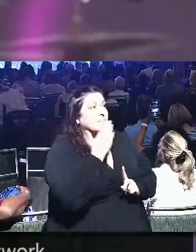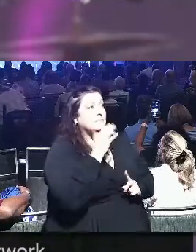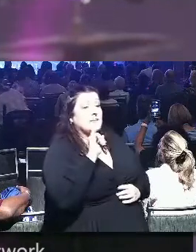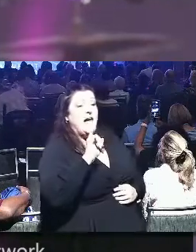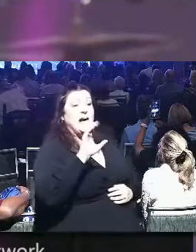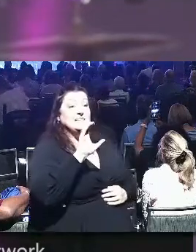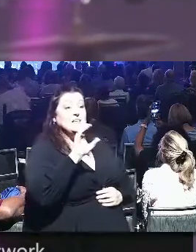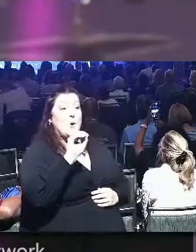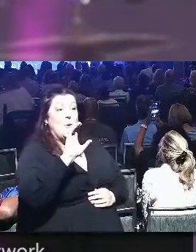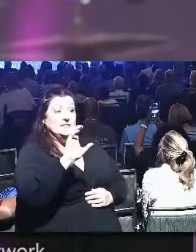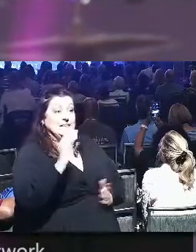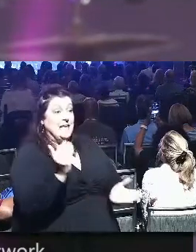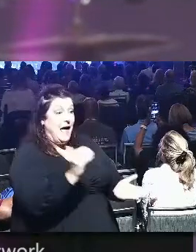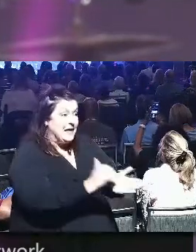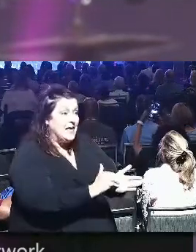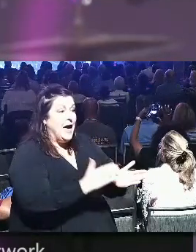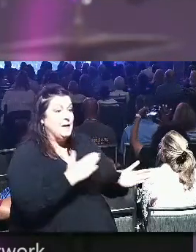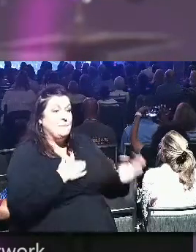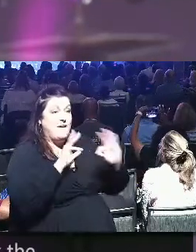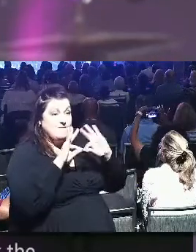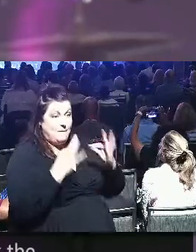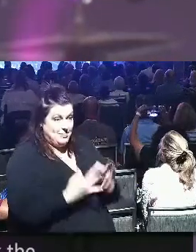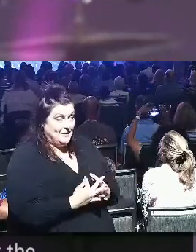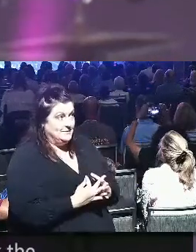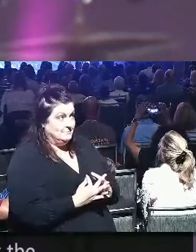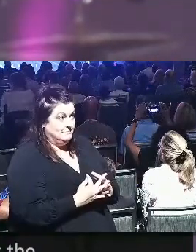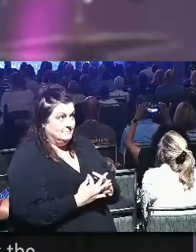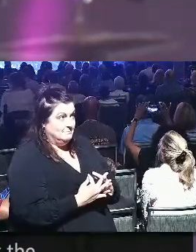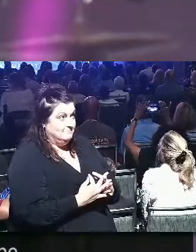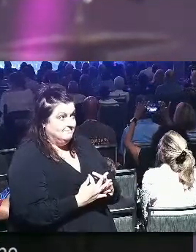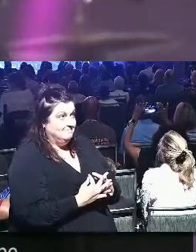ICOC, again, my family,